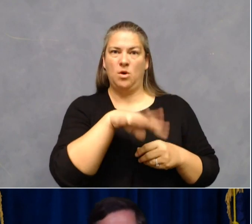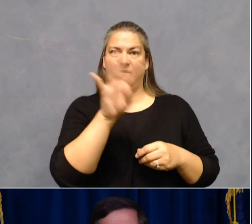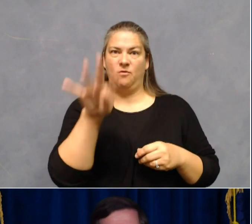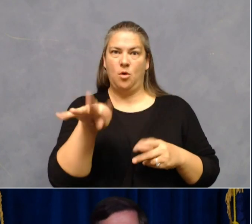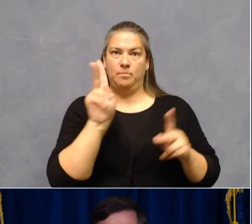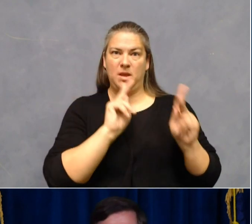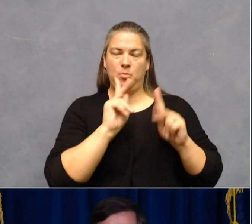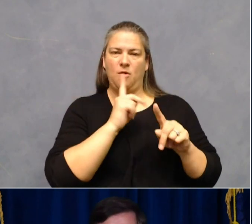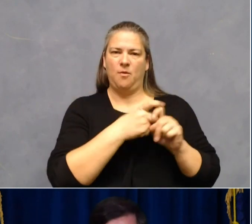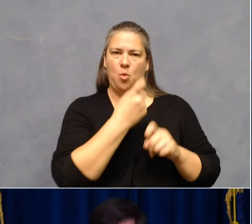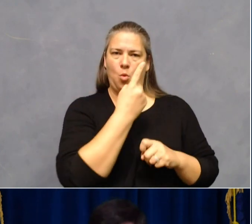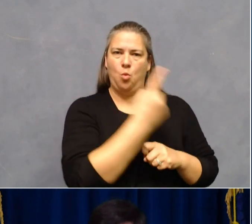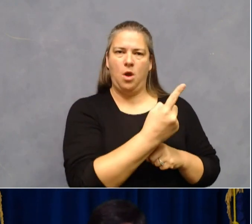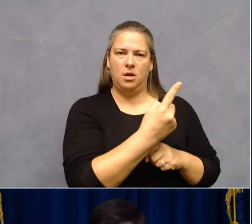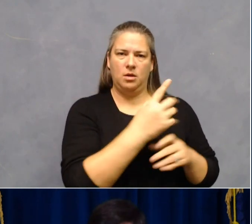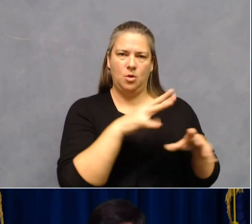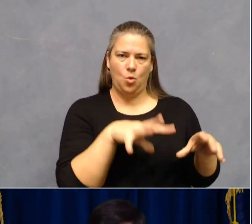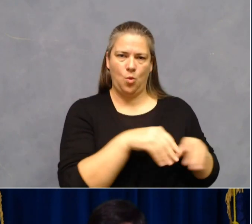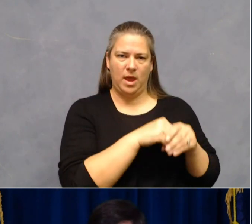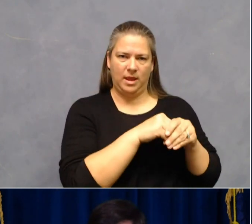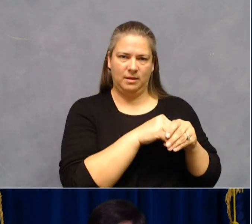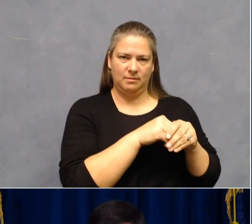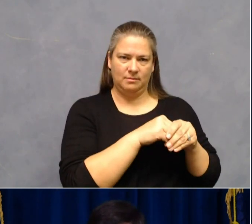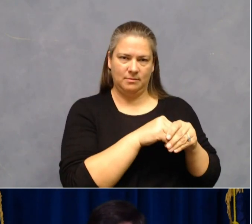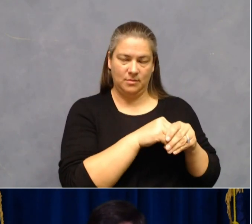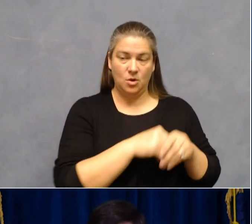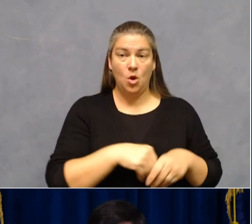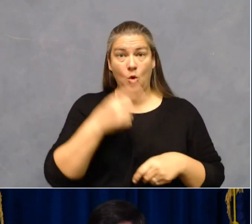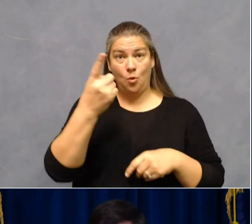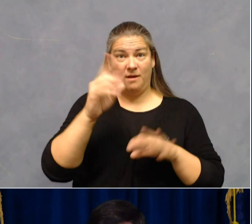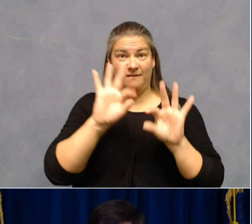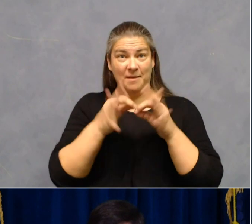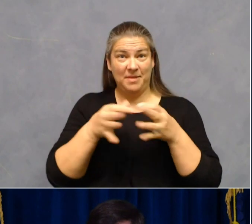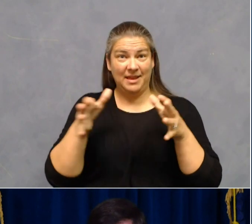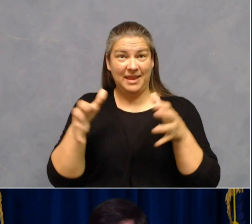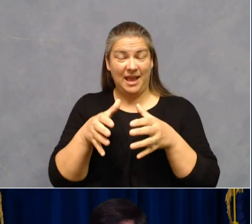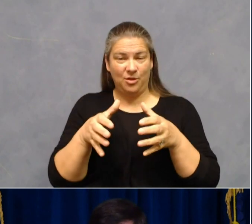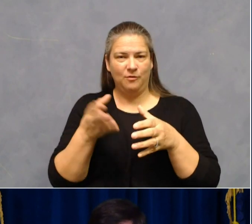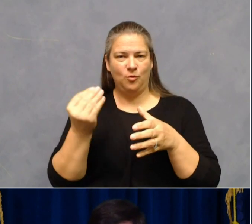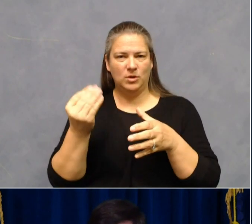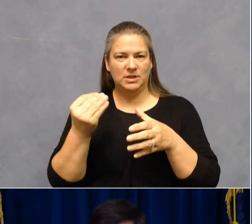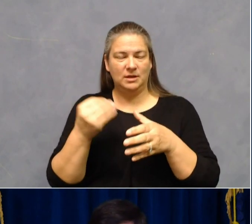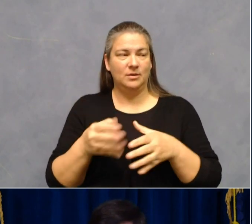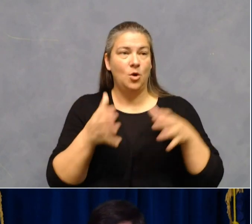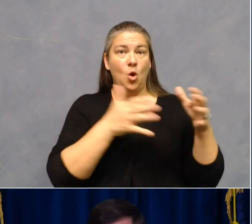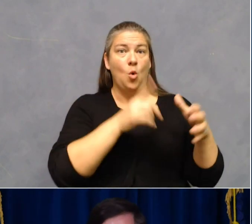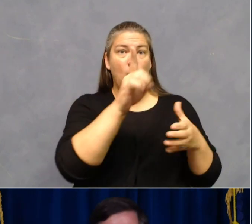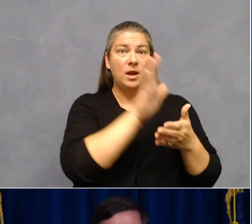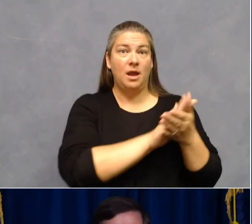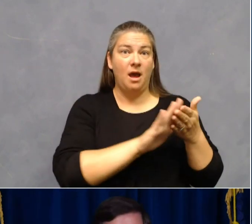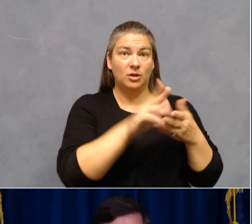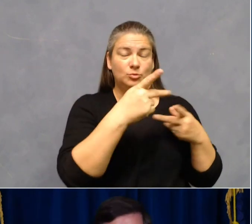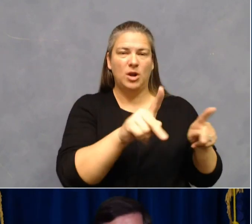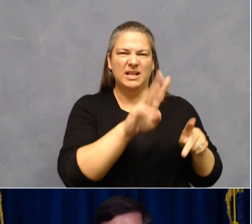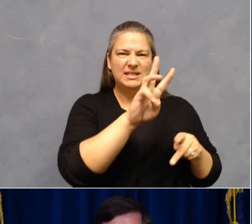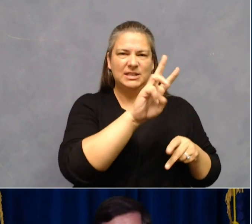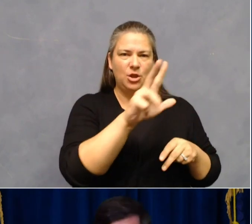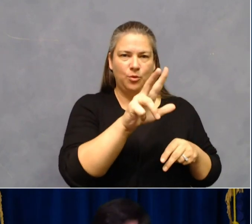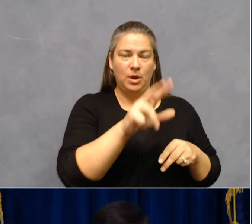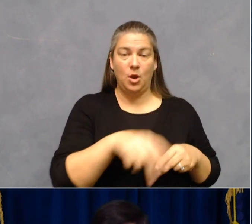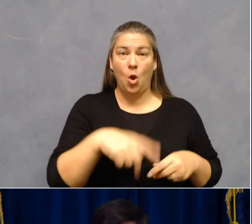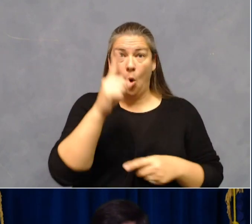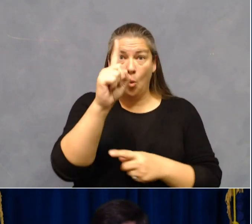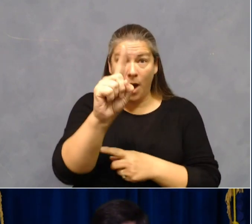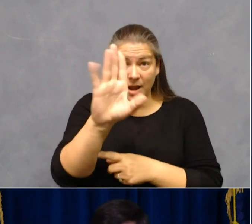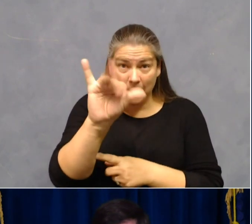1 family gathering connected to 14 cases, 1 college party connected to 63 cases, 1 bingo hall event